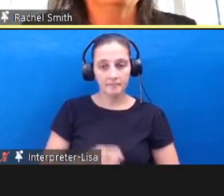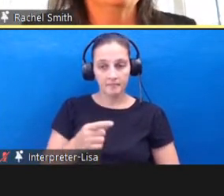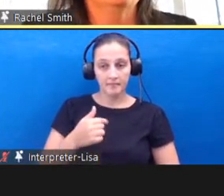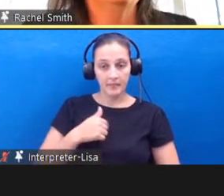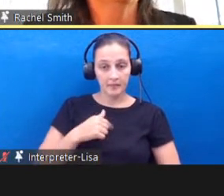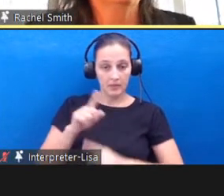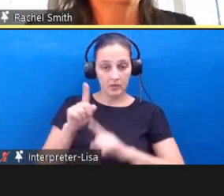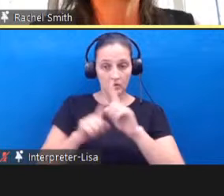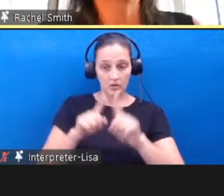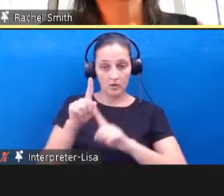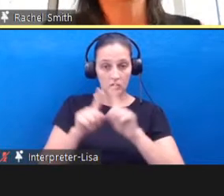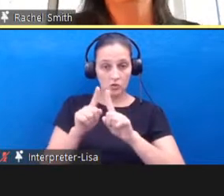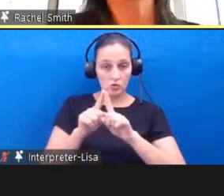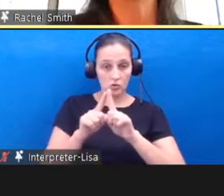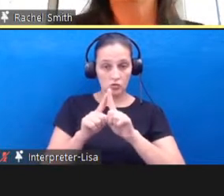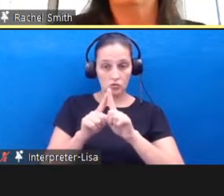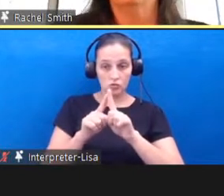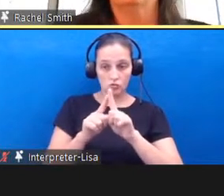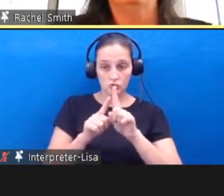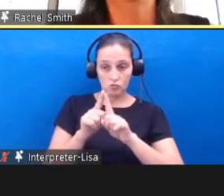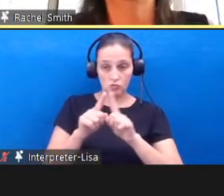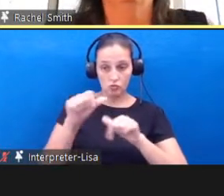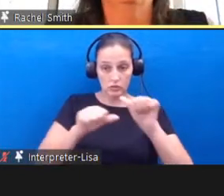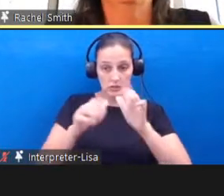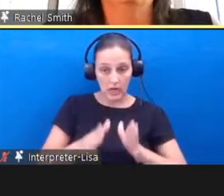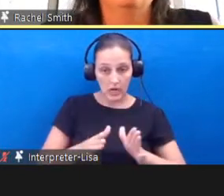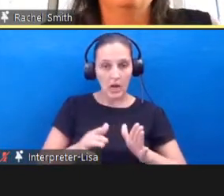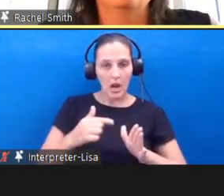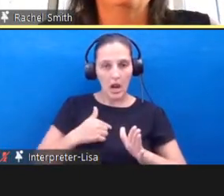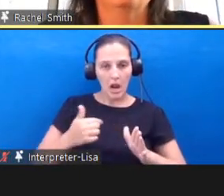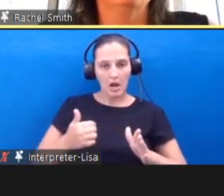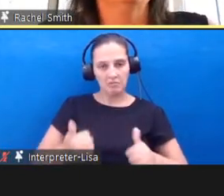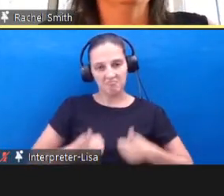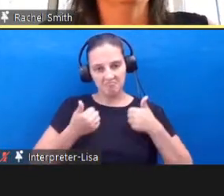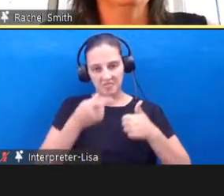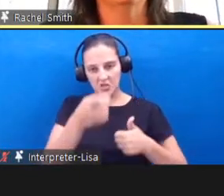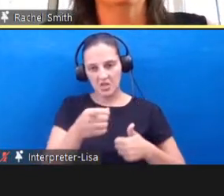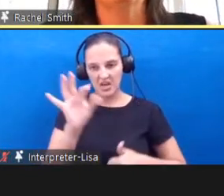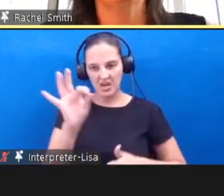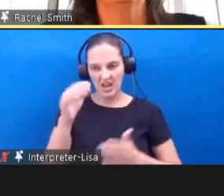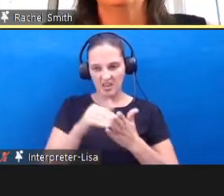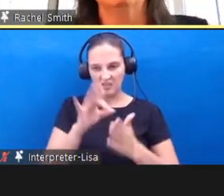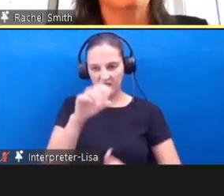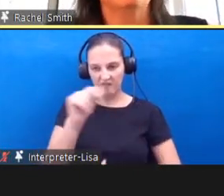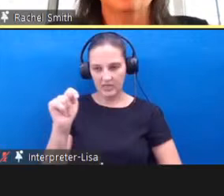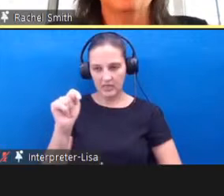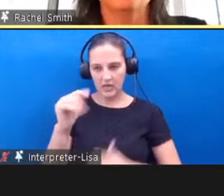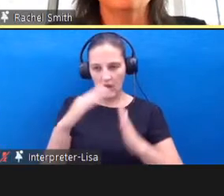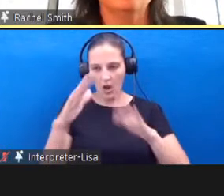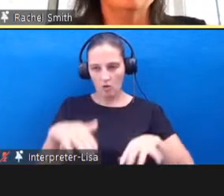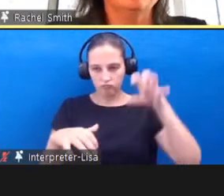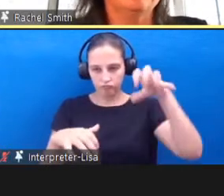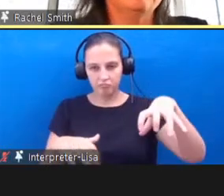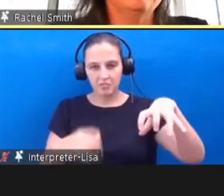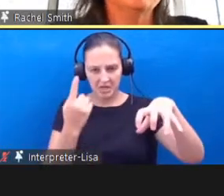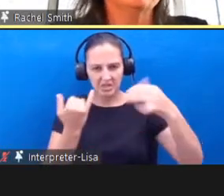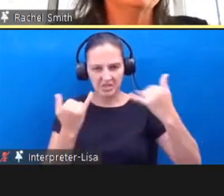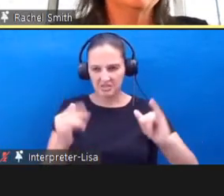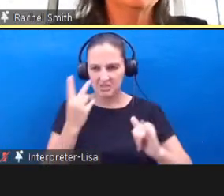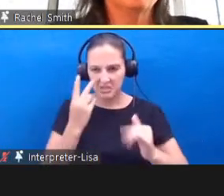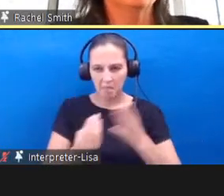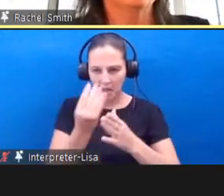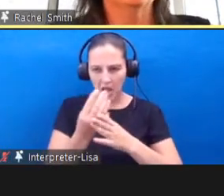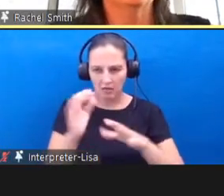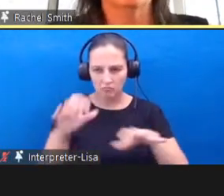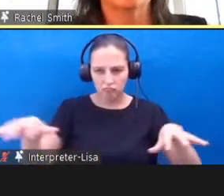you stay in one of these little houses at about 9,000 feet elevation. And there is still some plant life there. As you can see, this